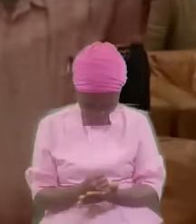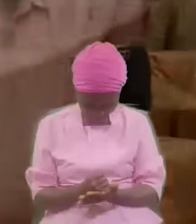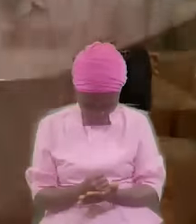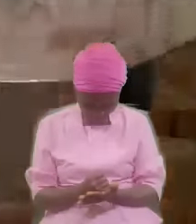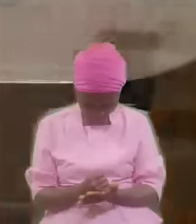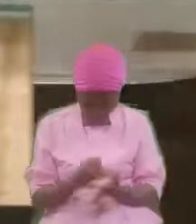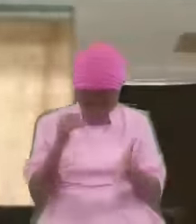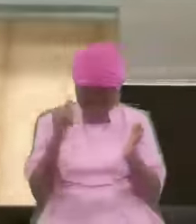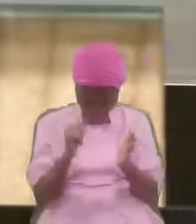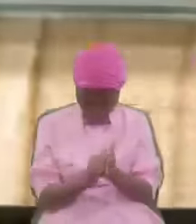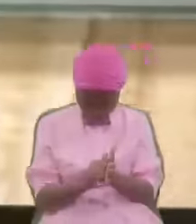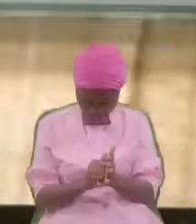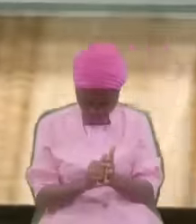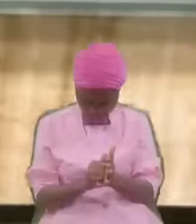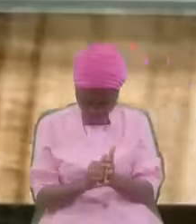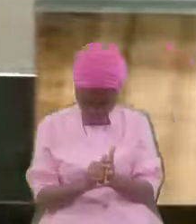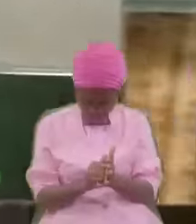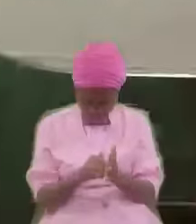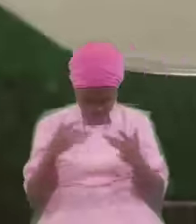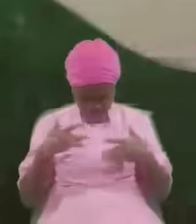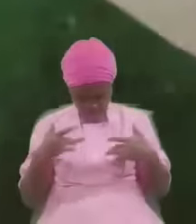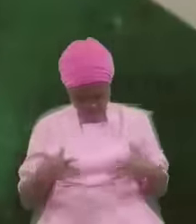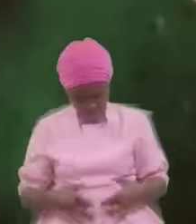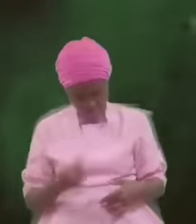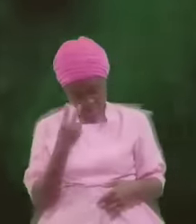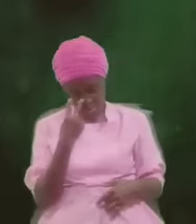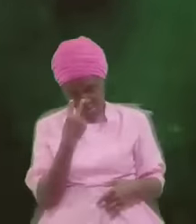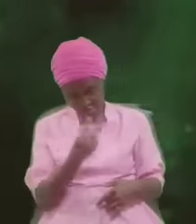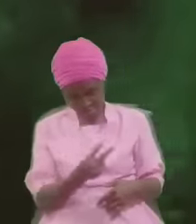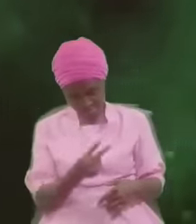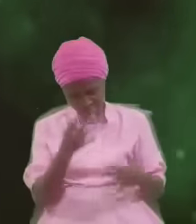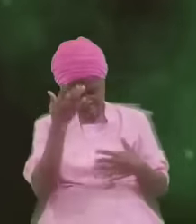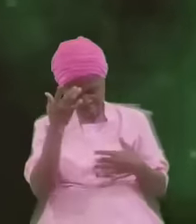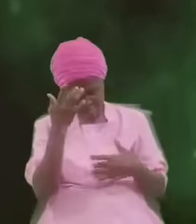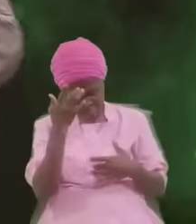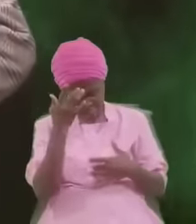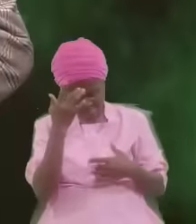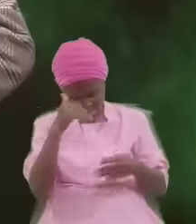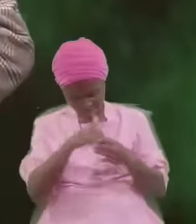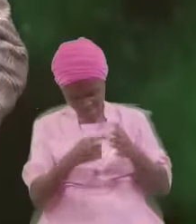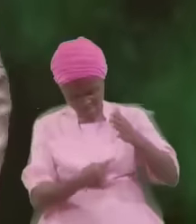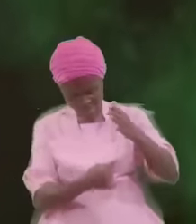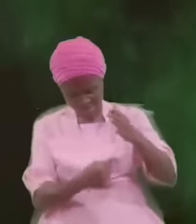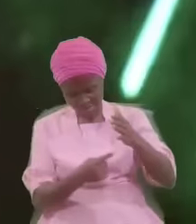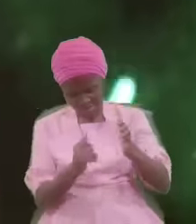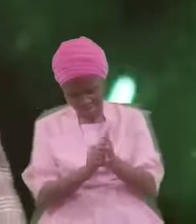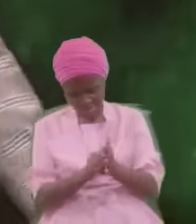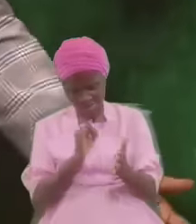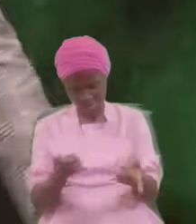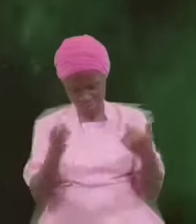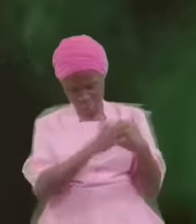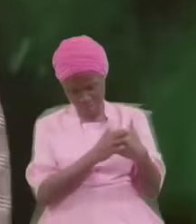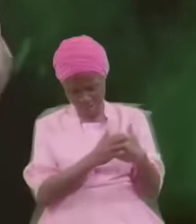That visible sickness in the armpit, in the tummy, in